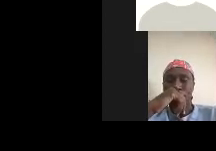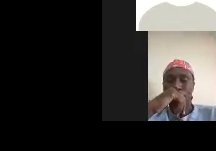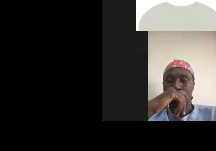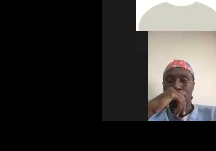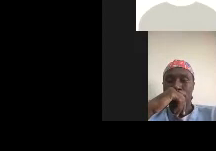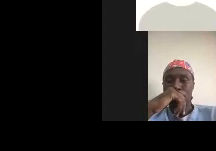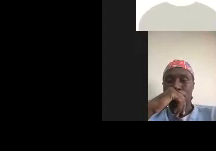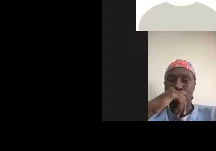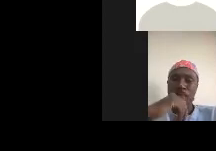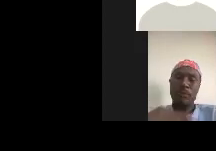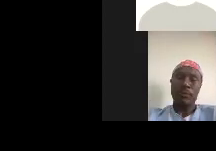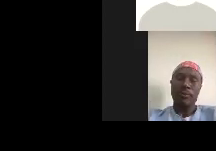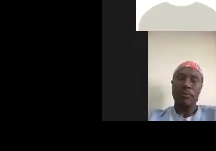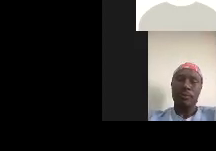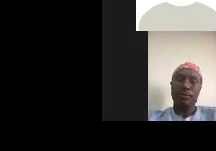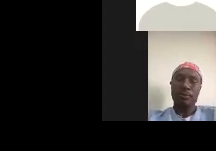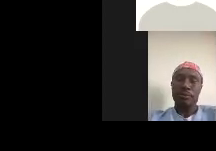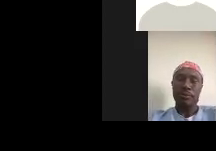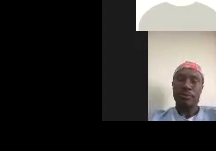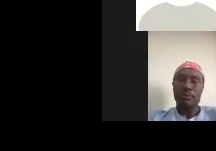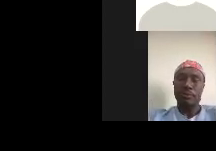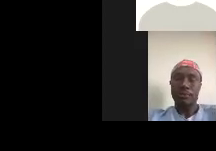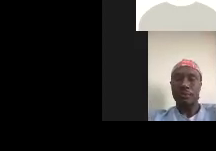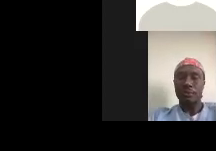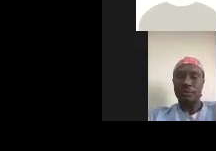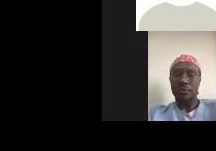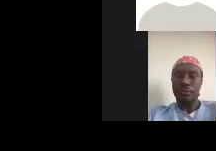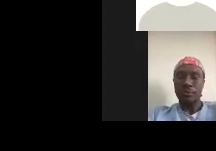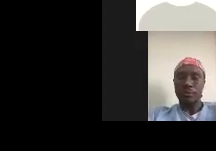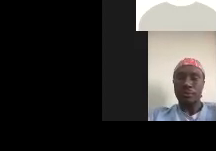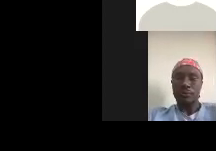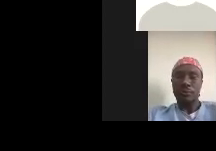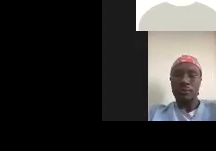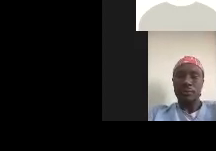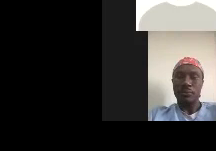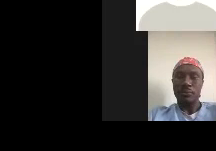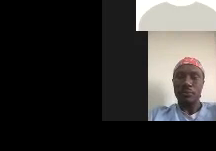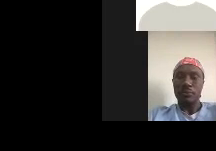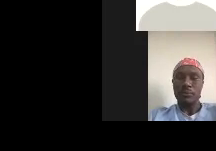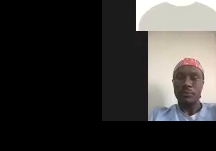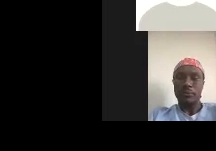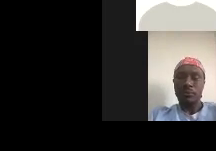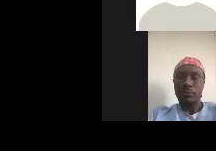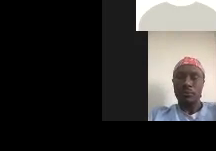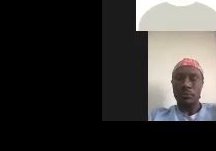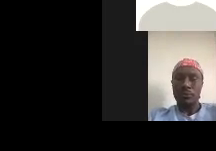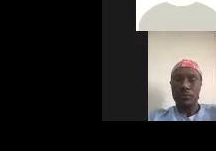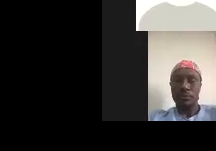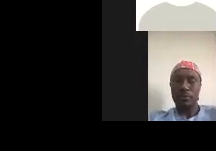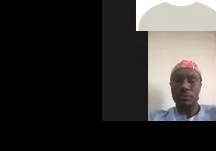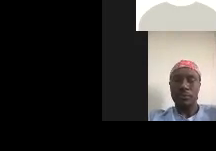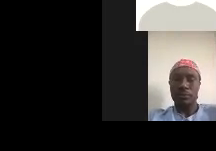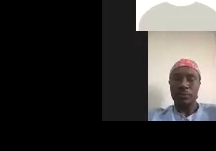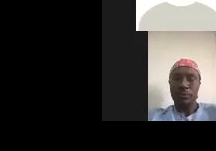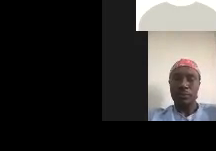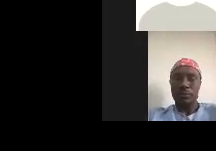of History and Philosophy of Medicine, and graduate appointment in the Department of Nurse Anesthesia